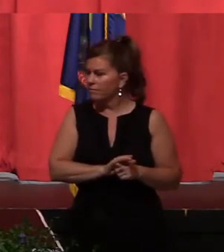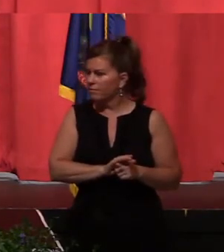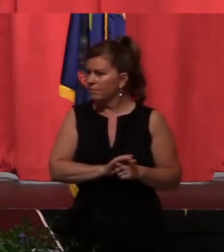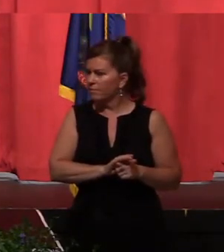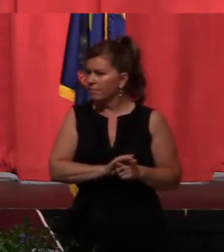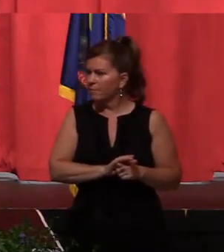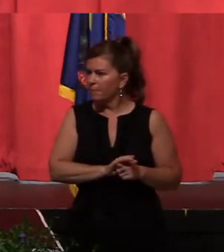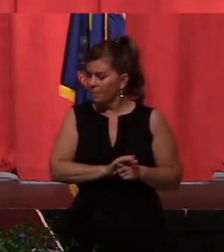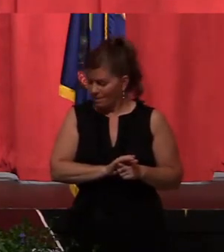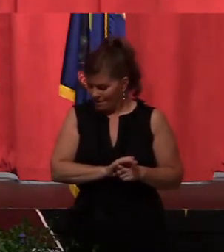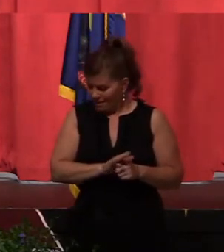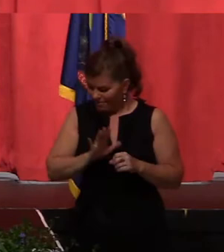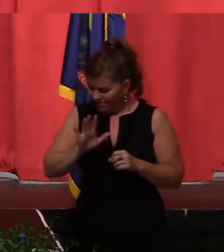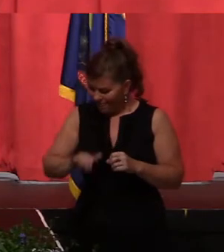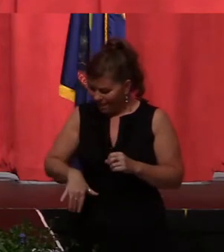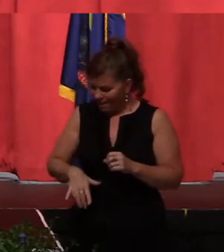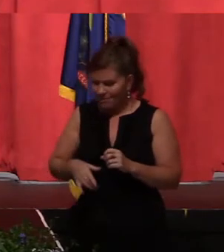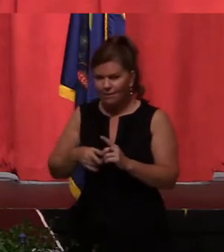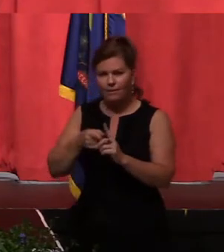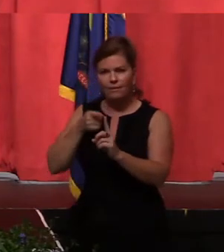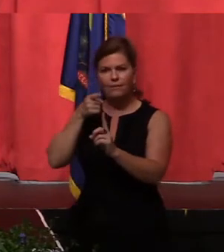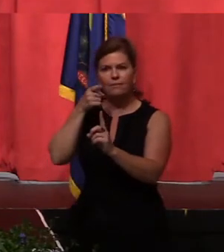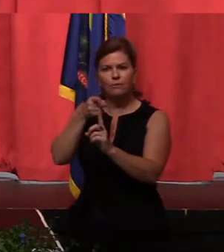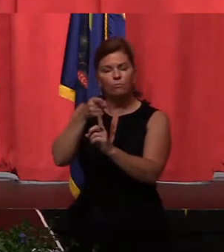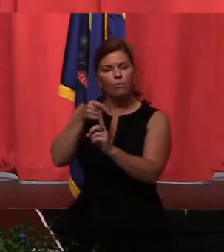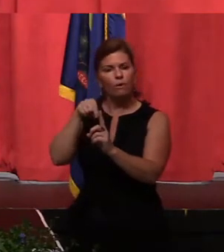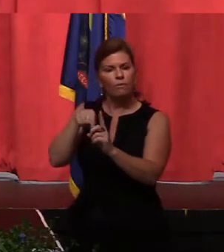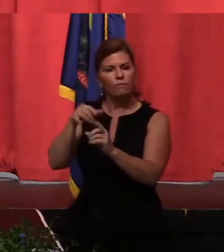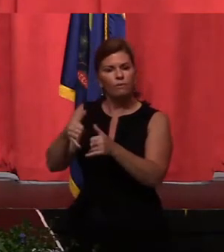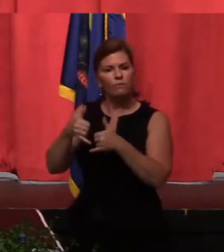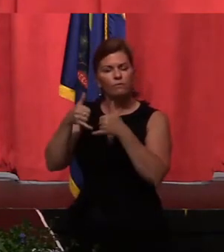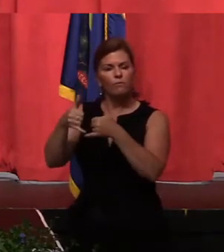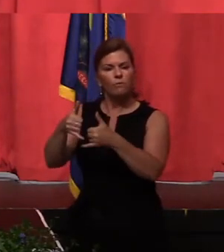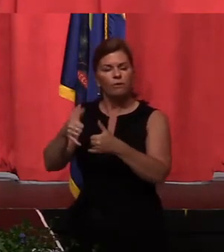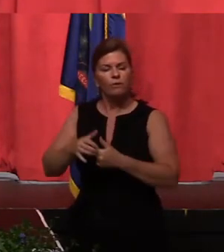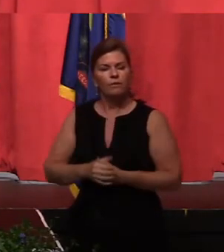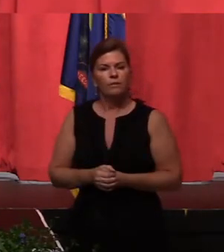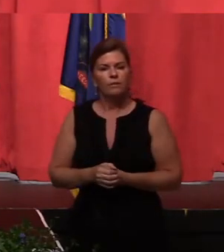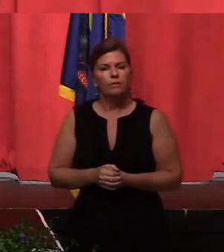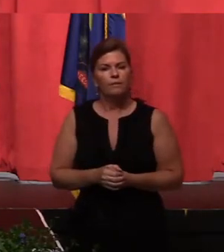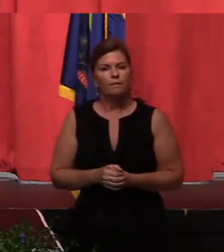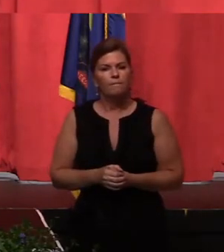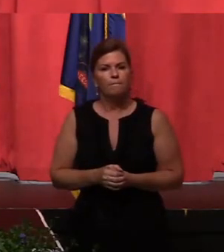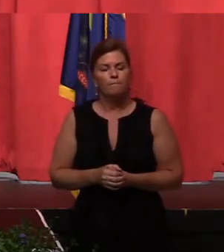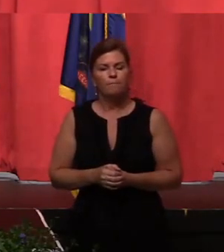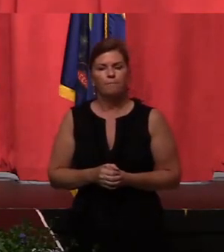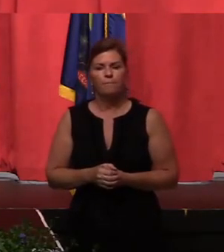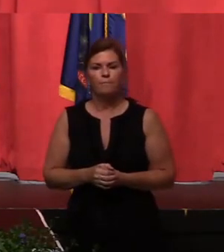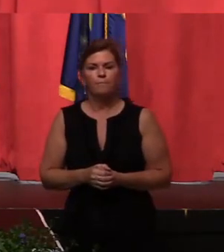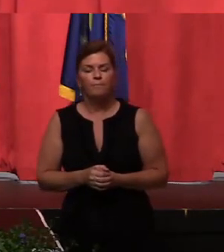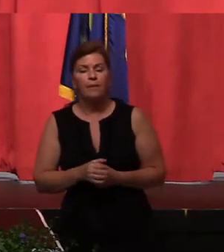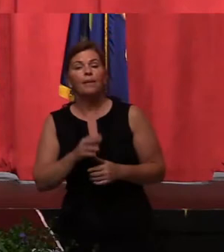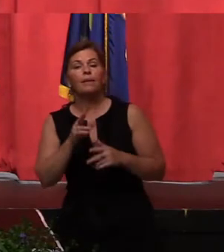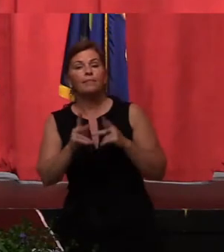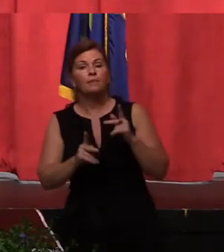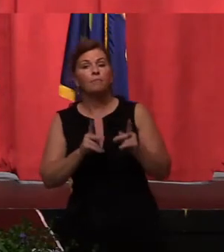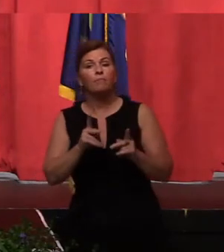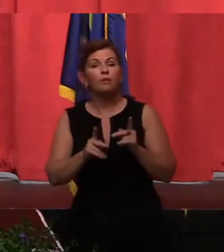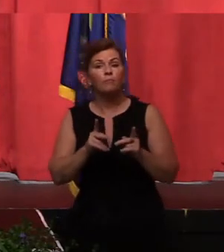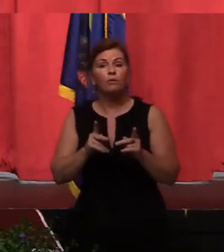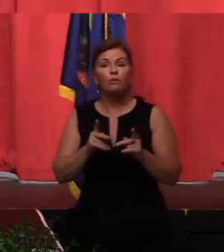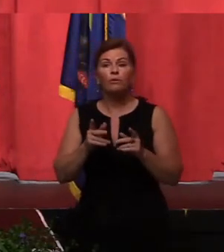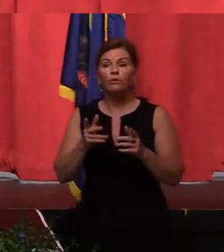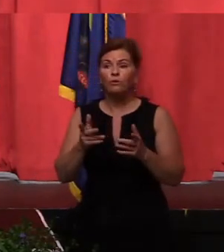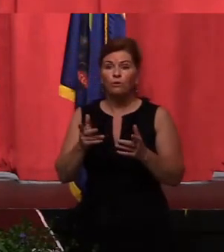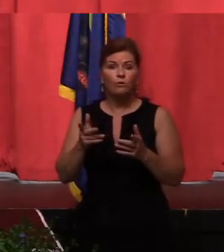what this award is all about, and the people who are about